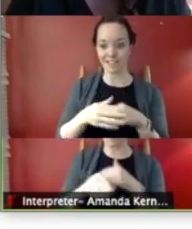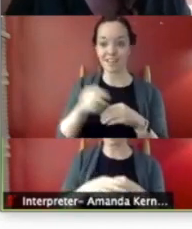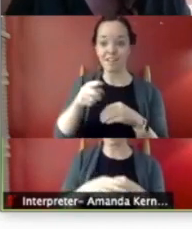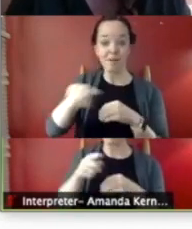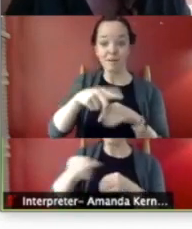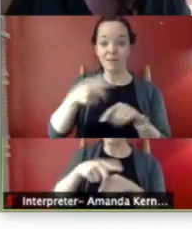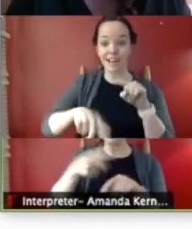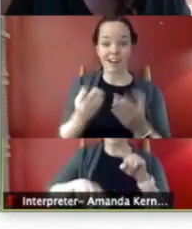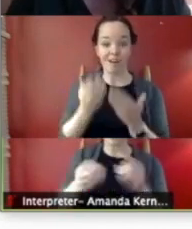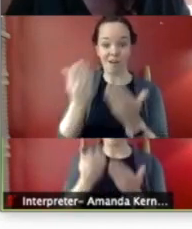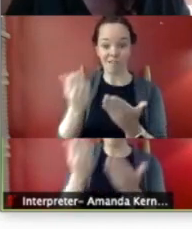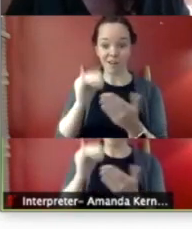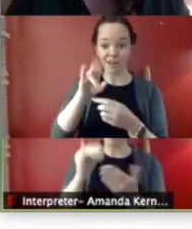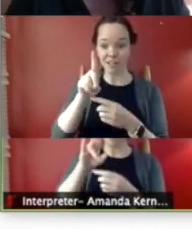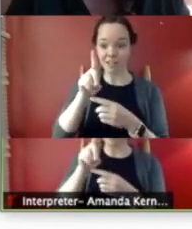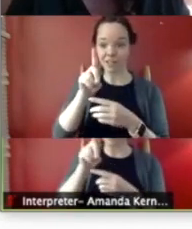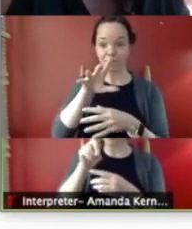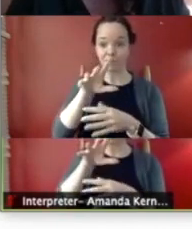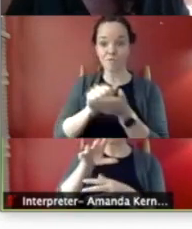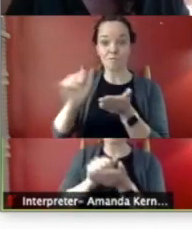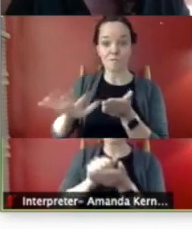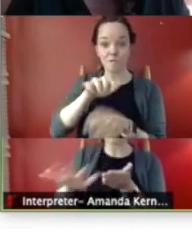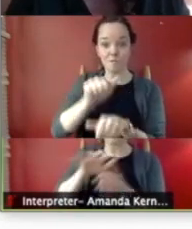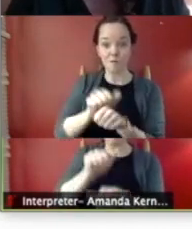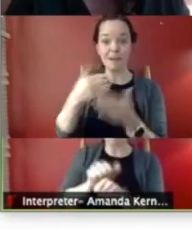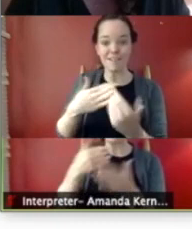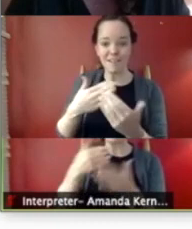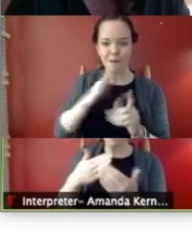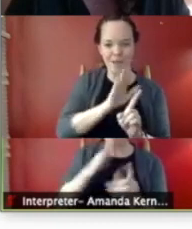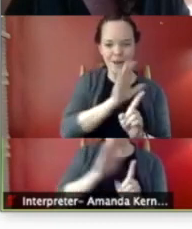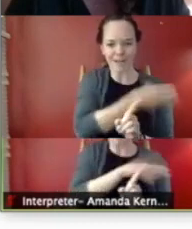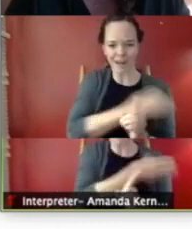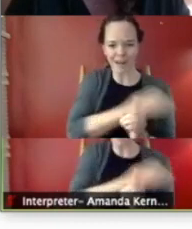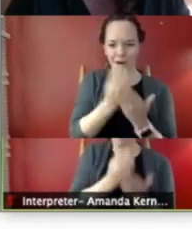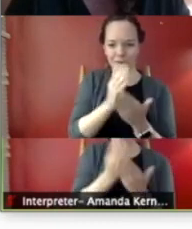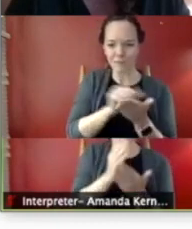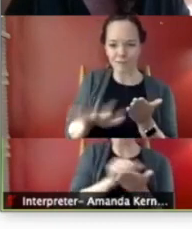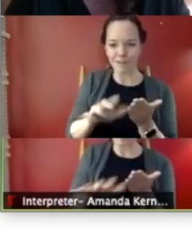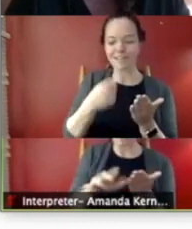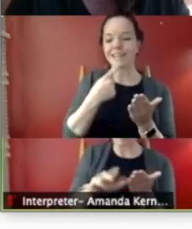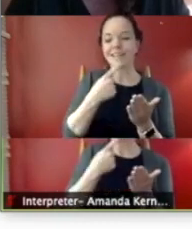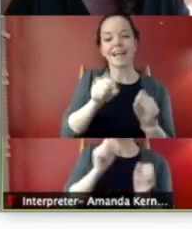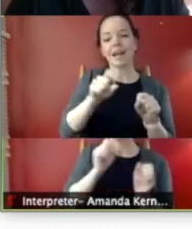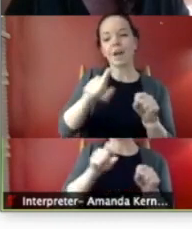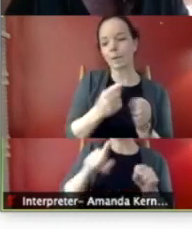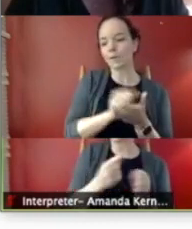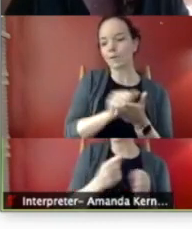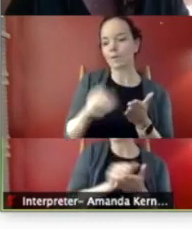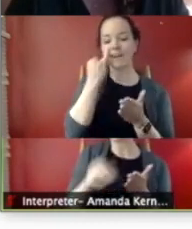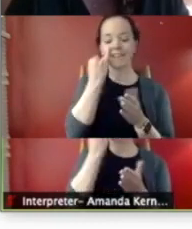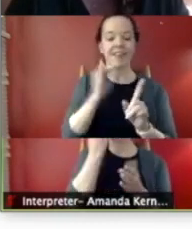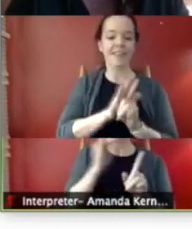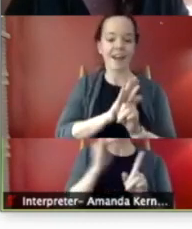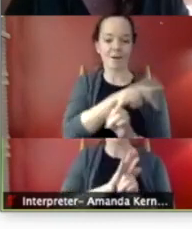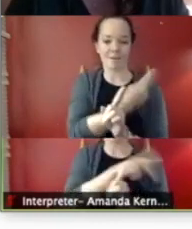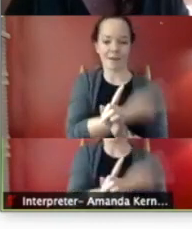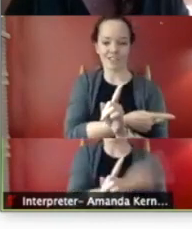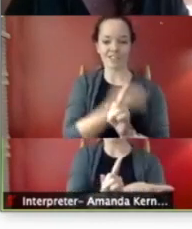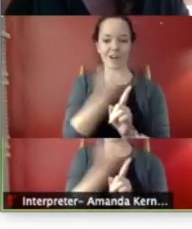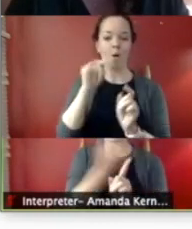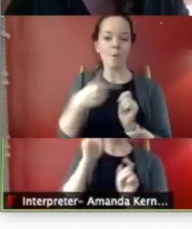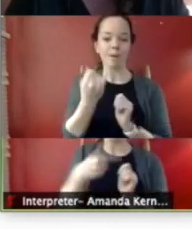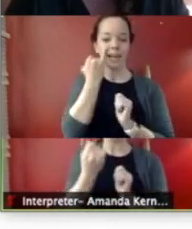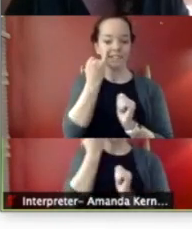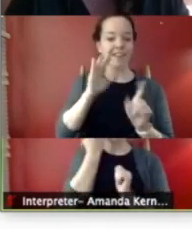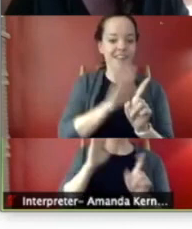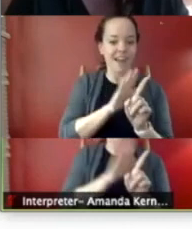removal appointment, even though they offered IUD removal, cited that they can only remove them for their own patients or only if they had inserted the device